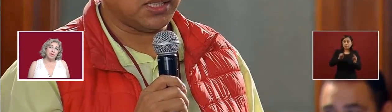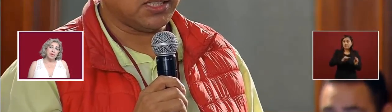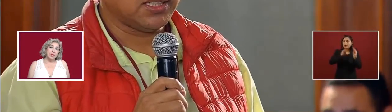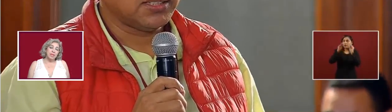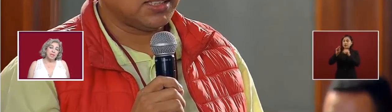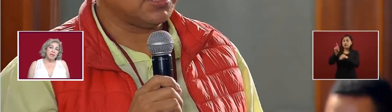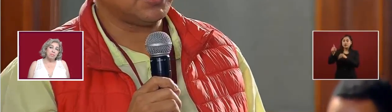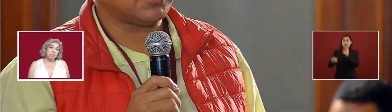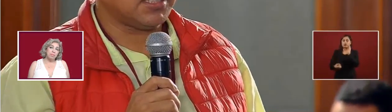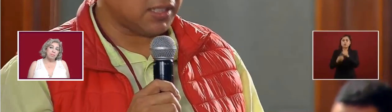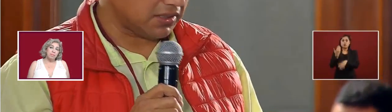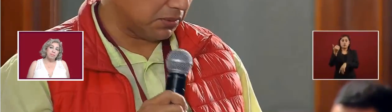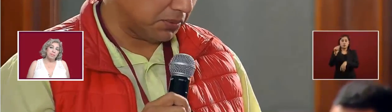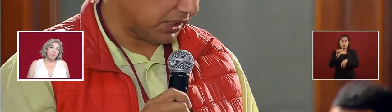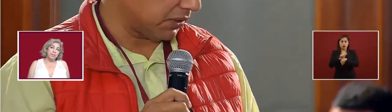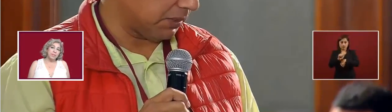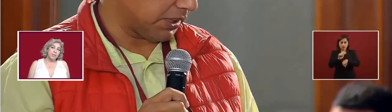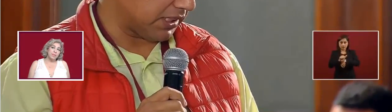the